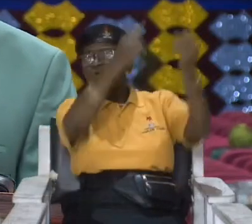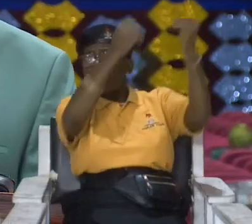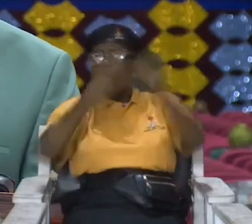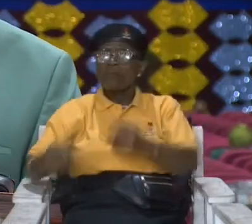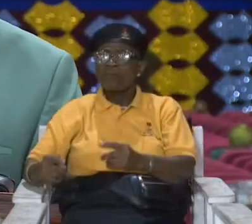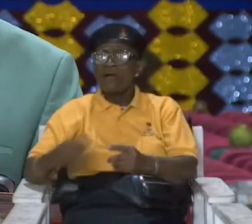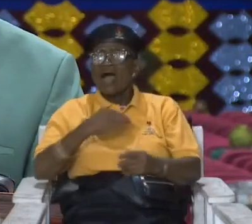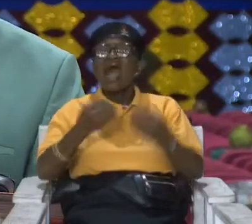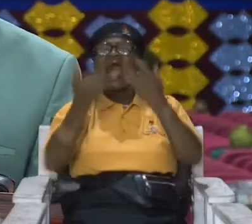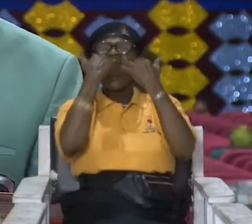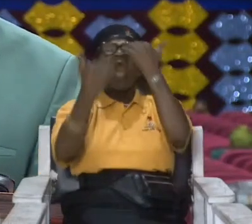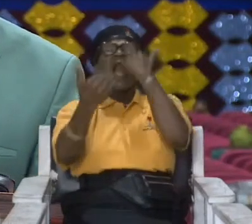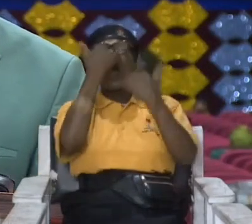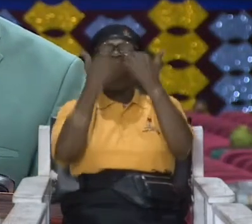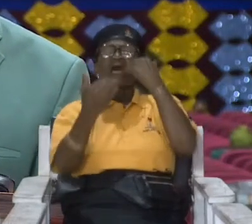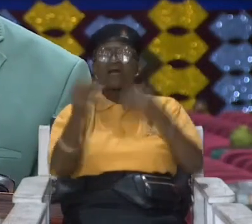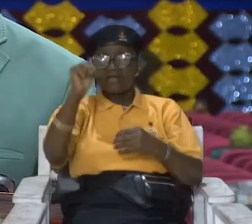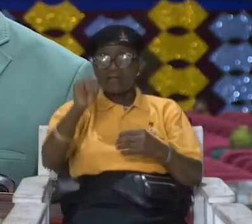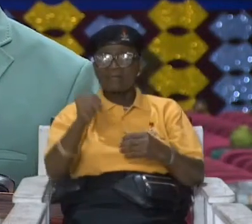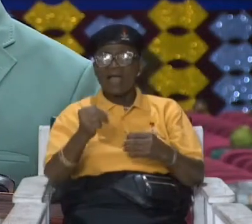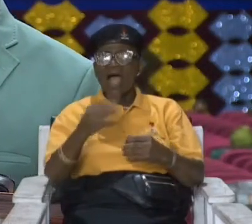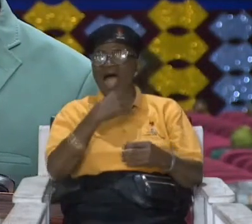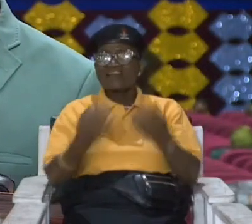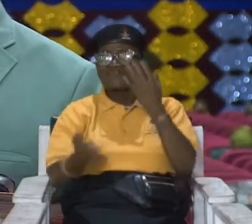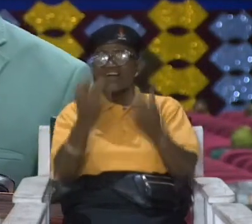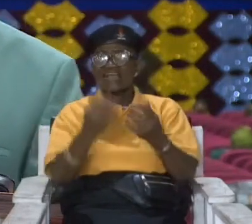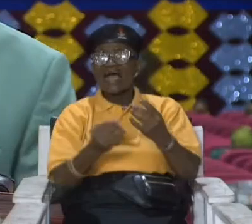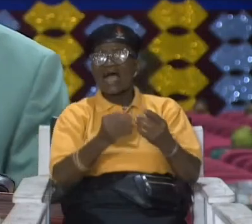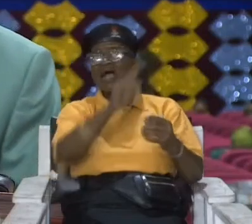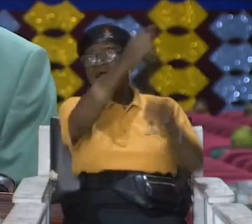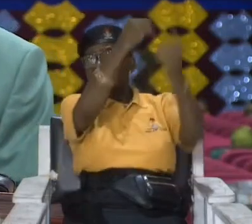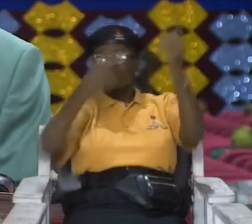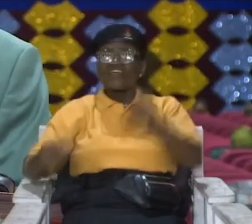consume them, and fire fell and consumed them.